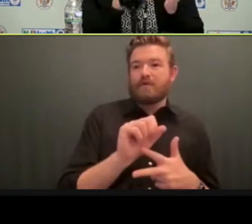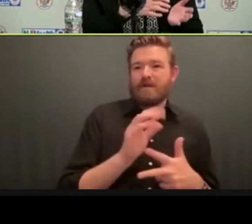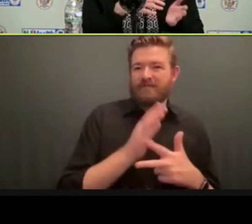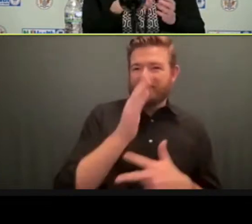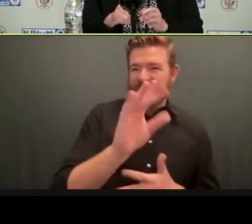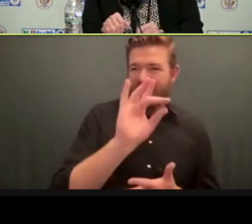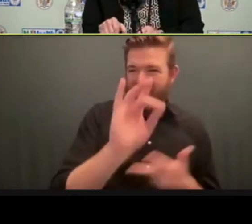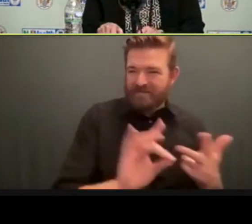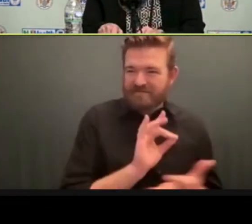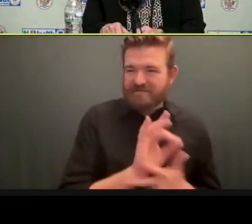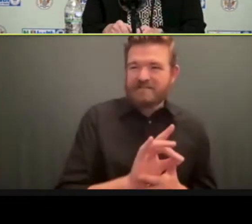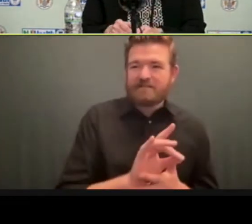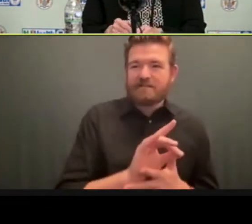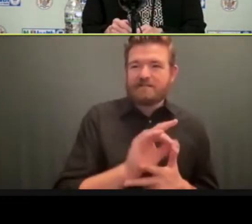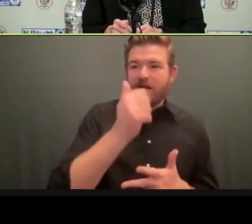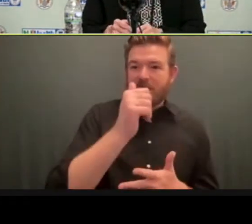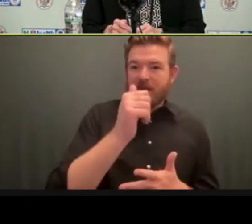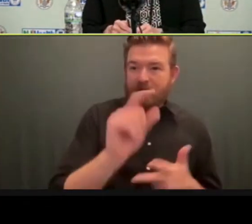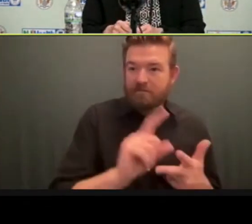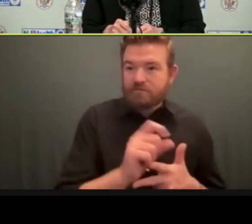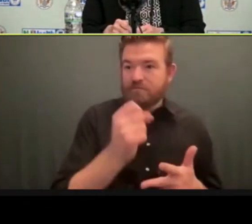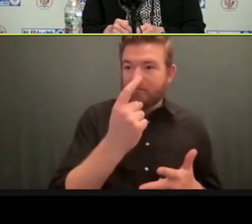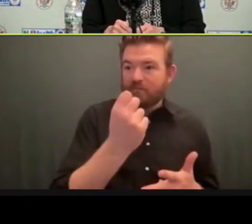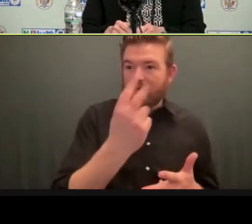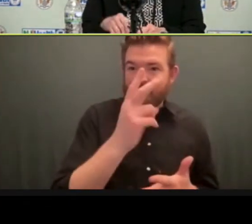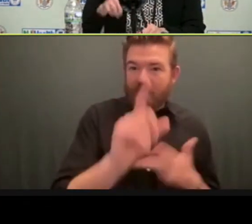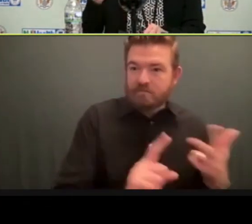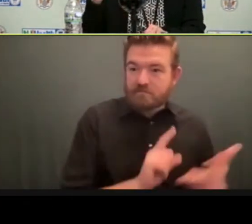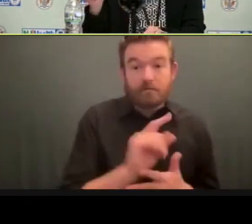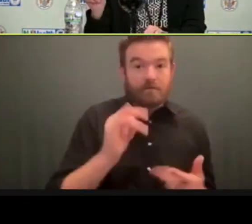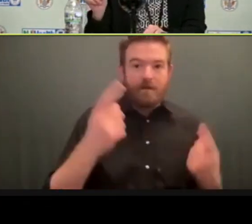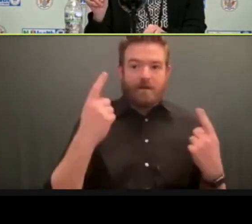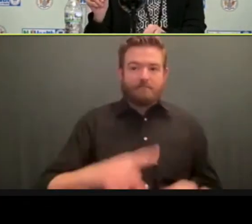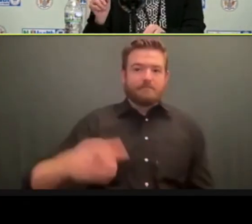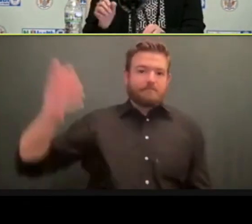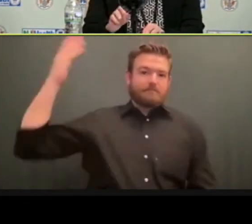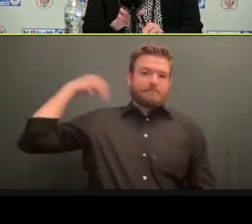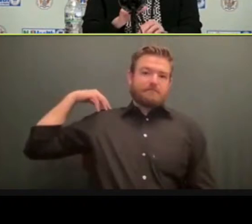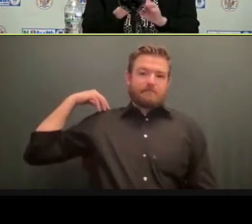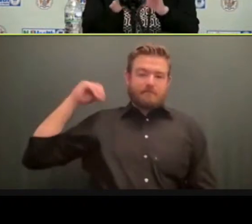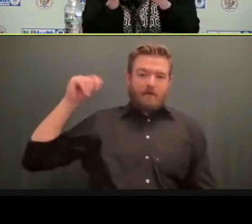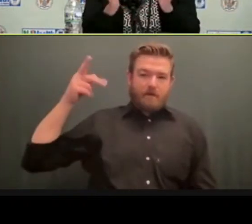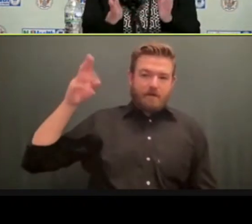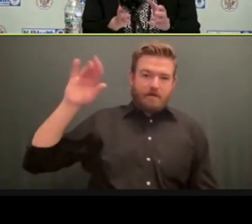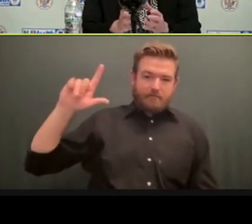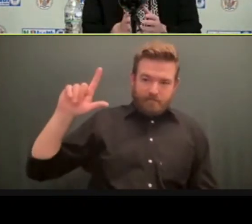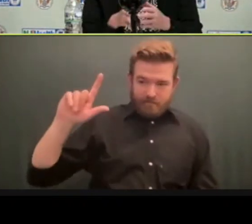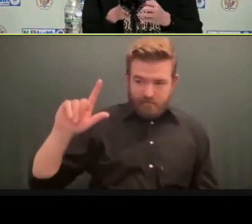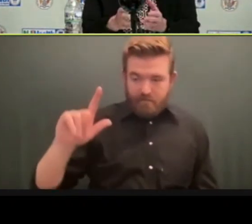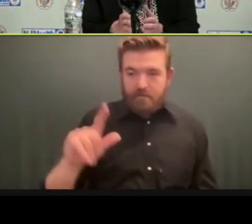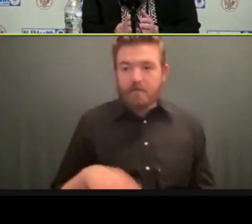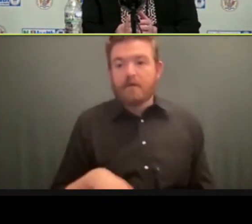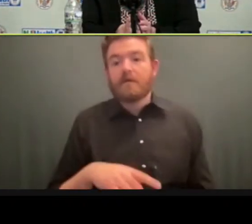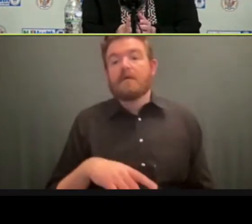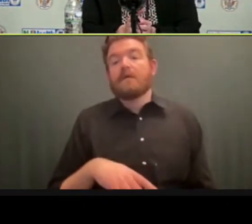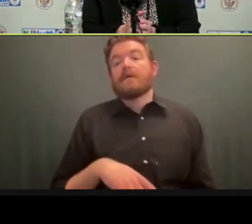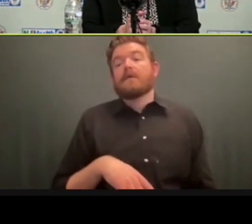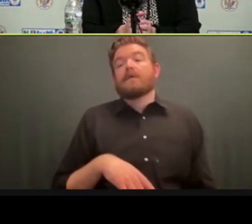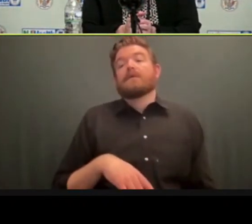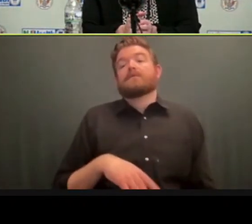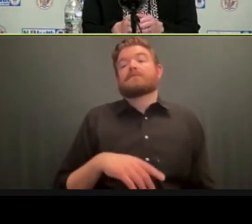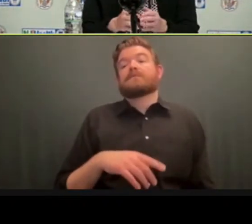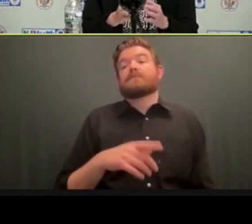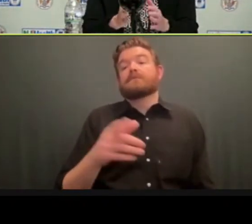hours, as we saw last April. And then there's crisis standards, where you totally change the way you take care